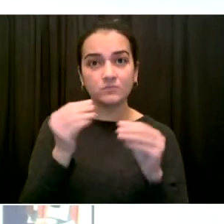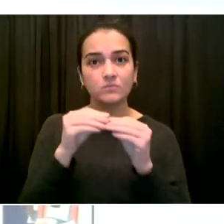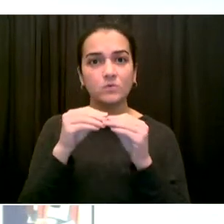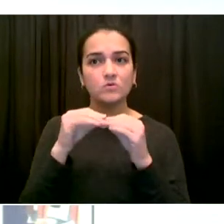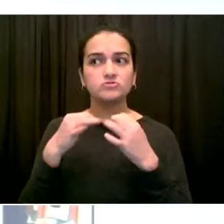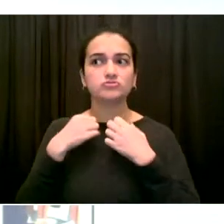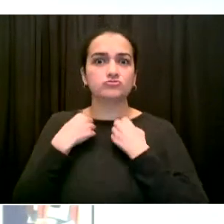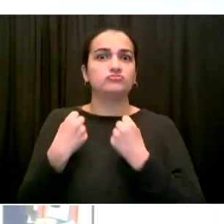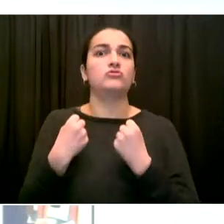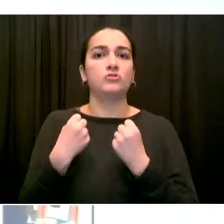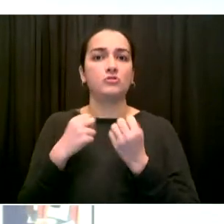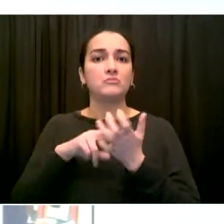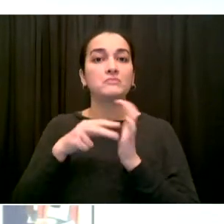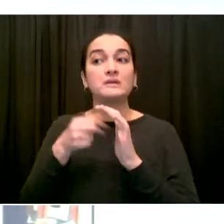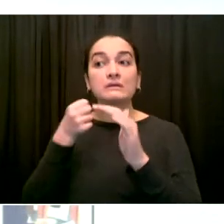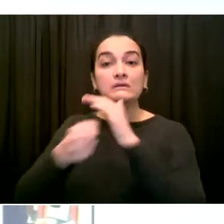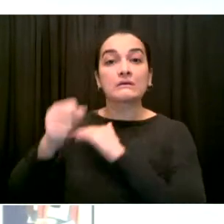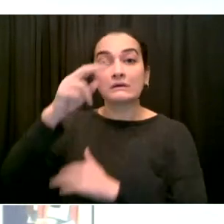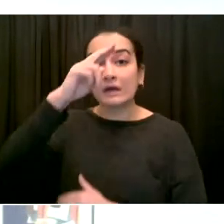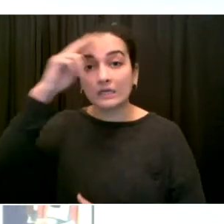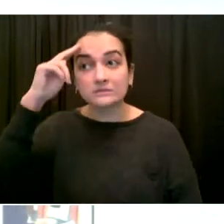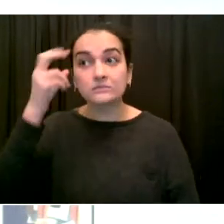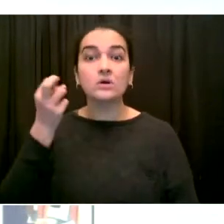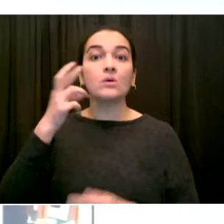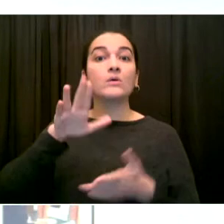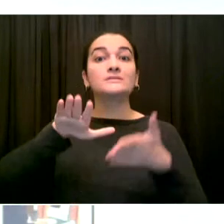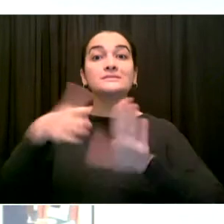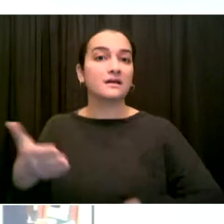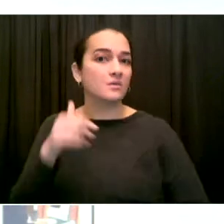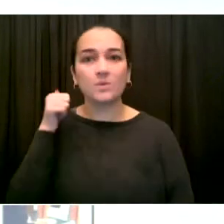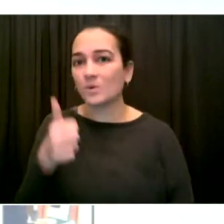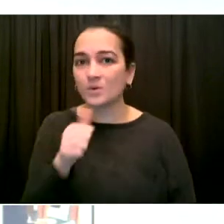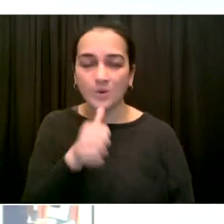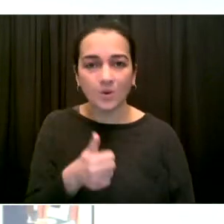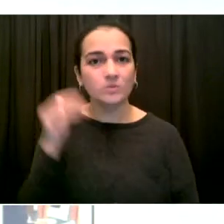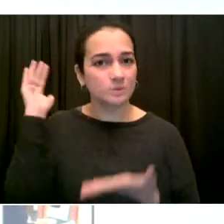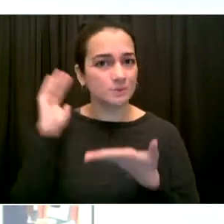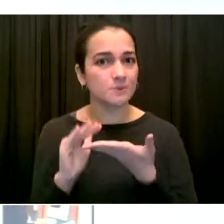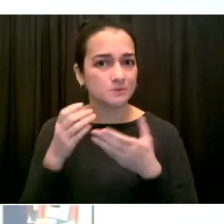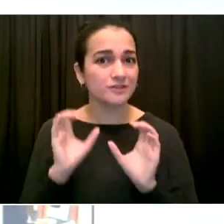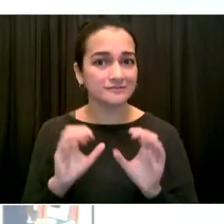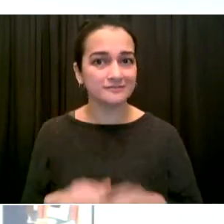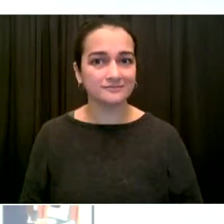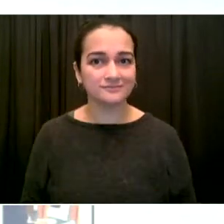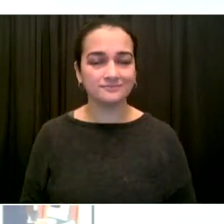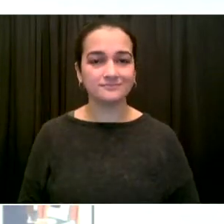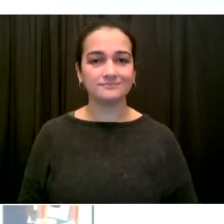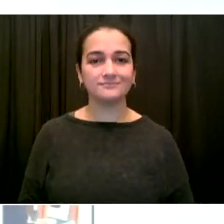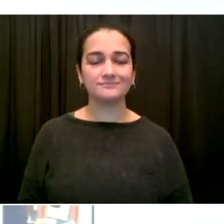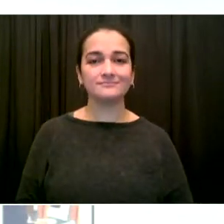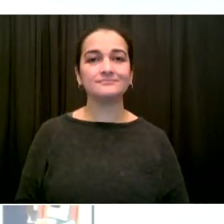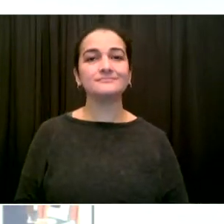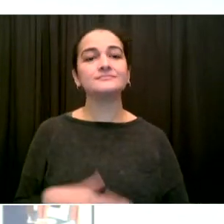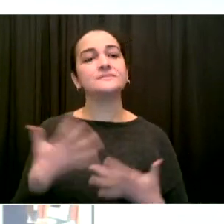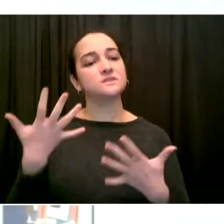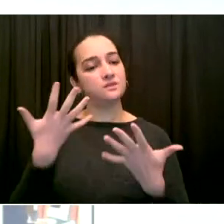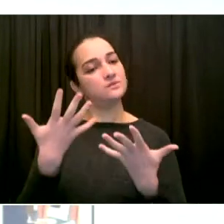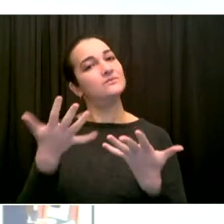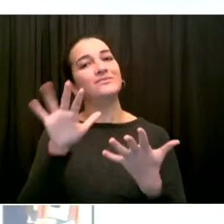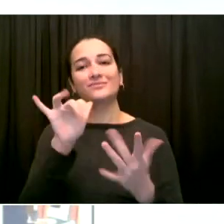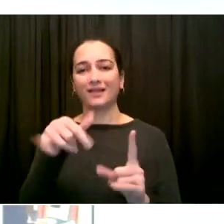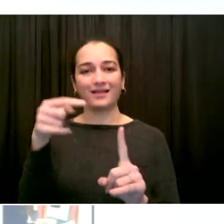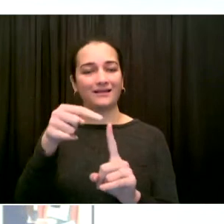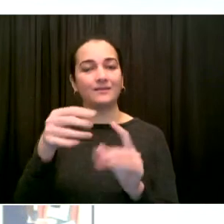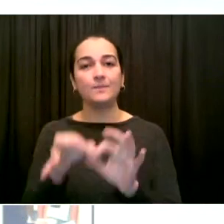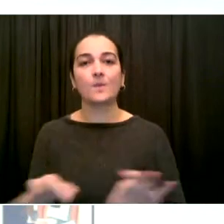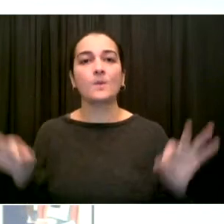to encourage the uptake of booster shots broadly, but particularly for people who are more vulnerable, including those older